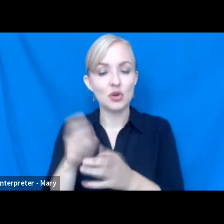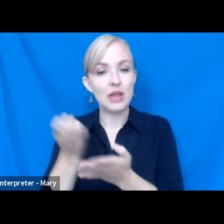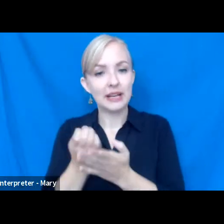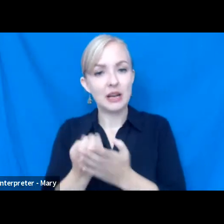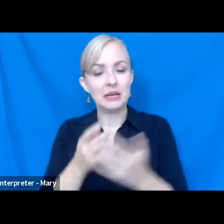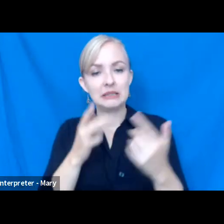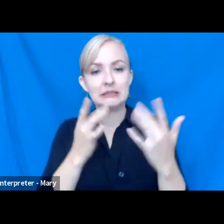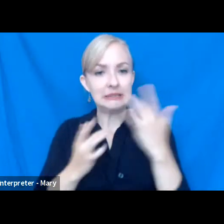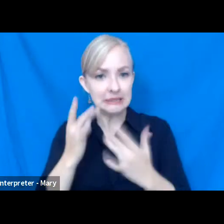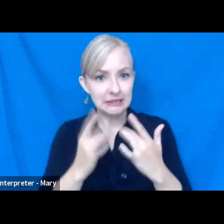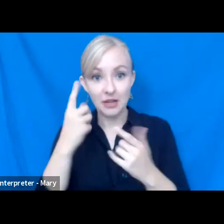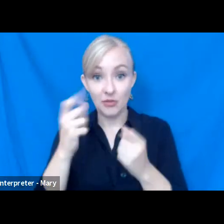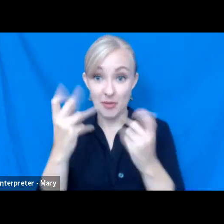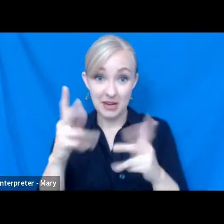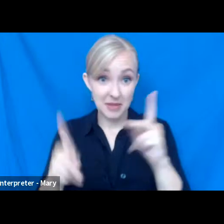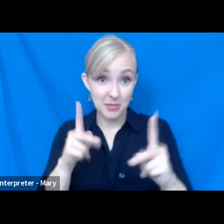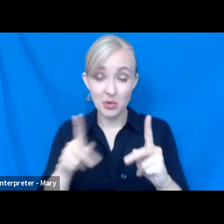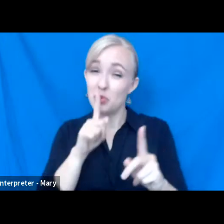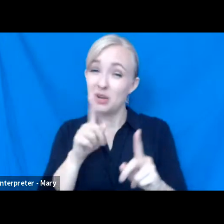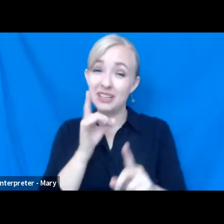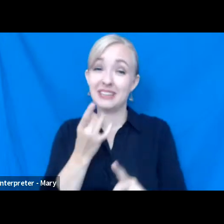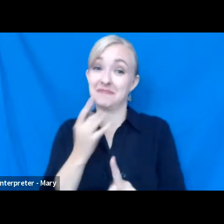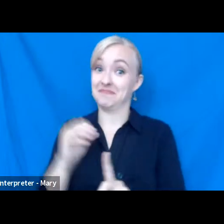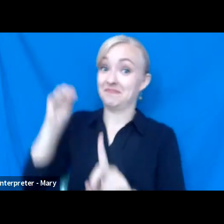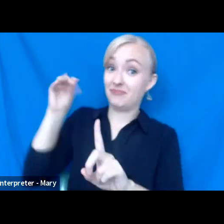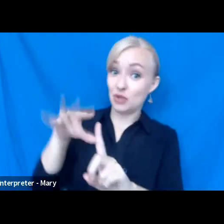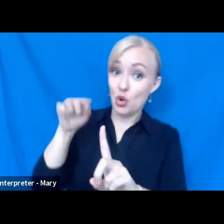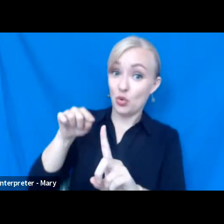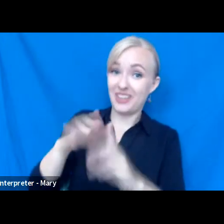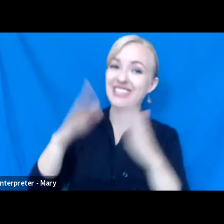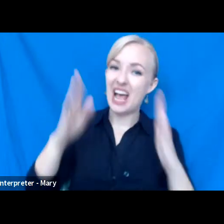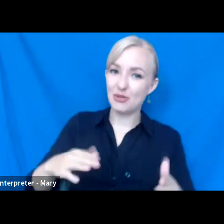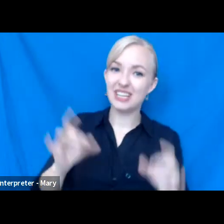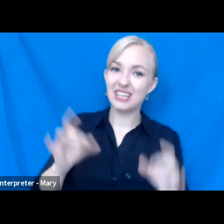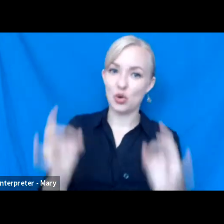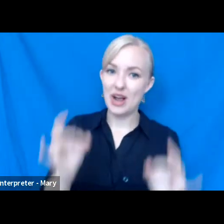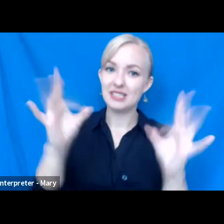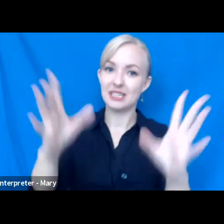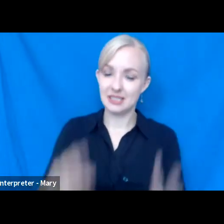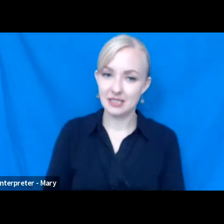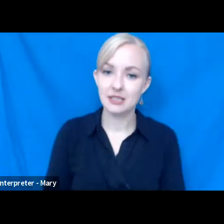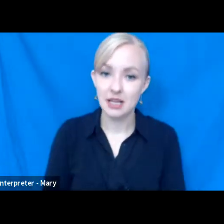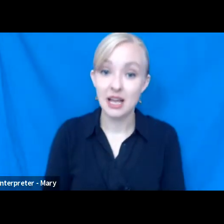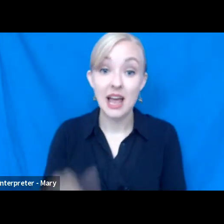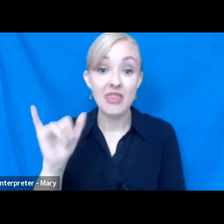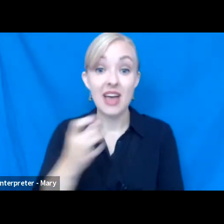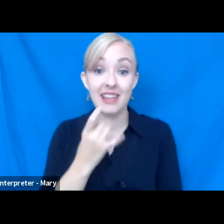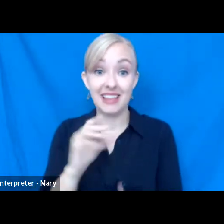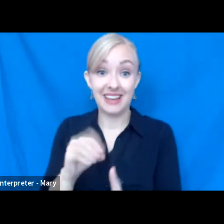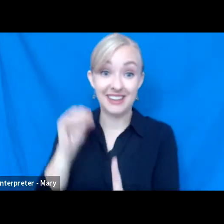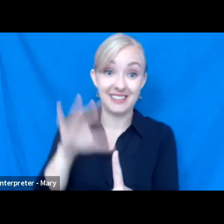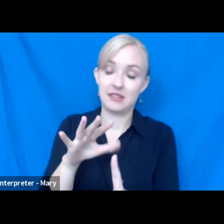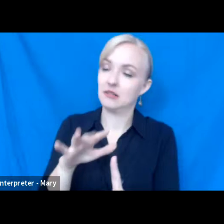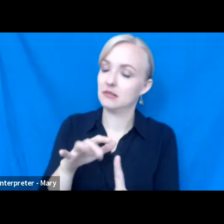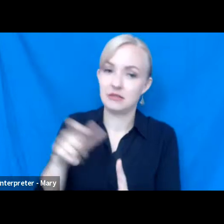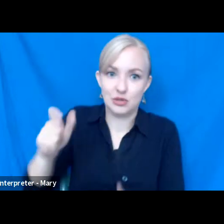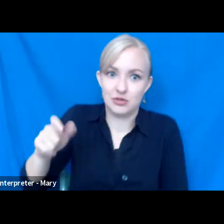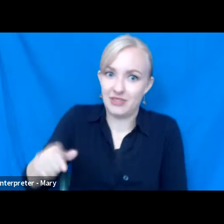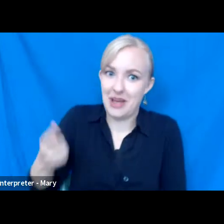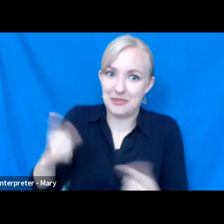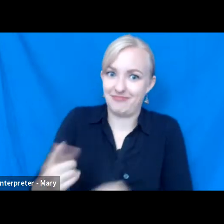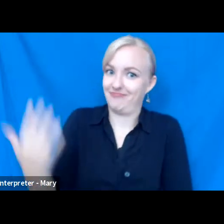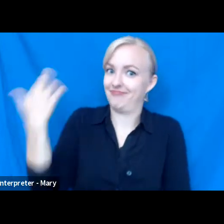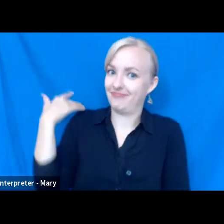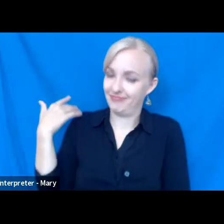people has put a spotlight on the eviction crisis, and that spotlight has been long overdue. It has